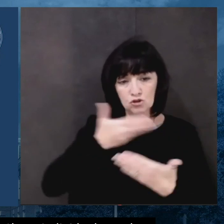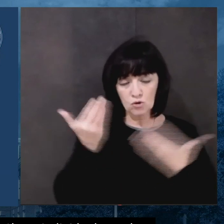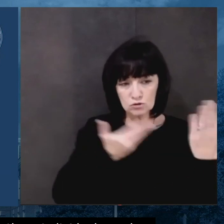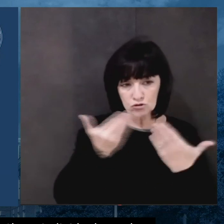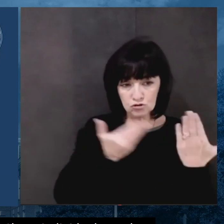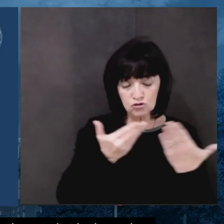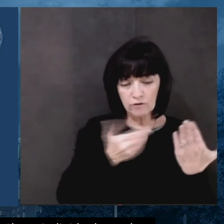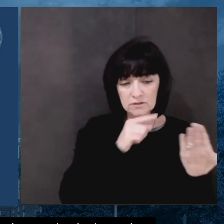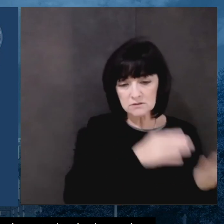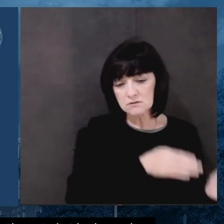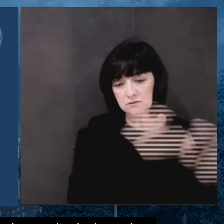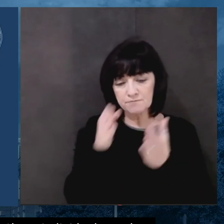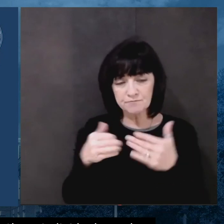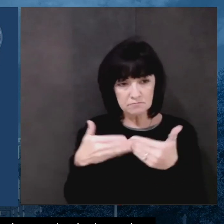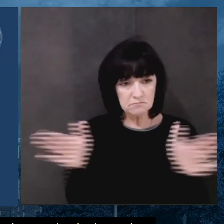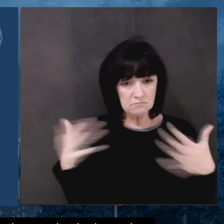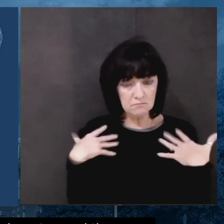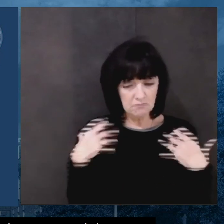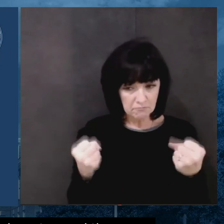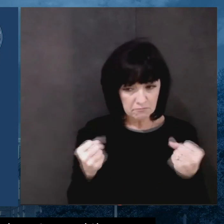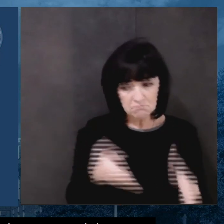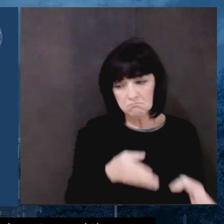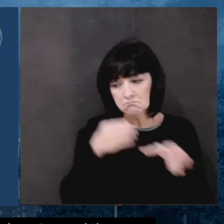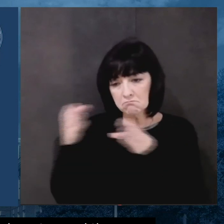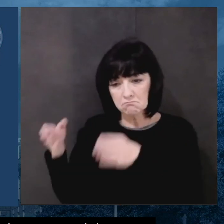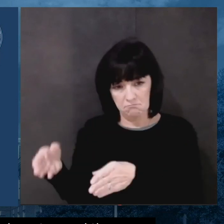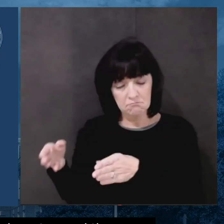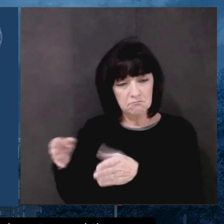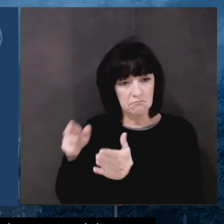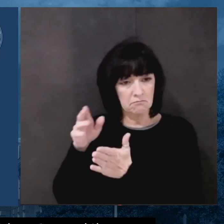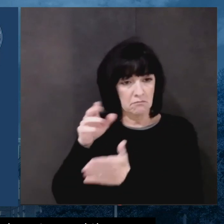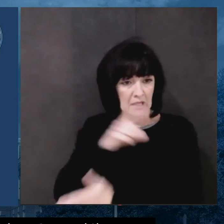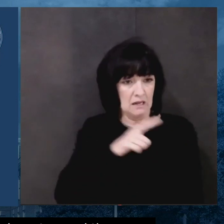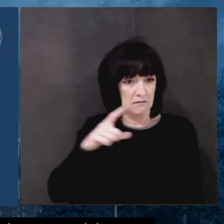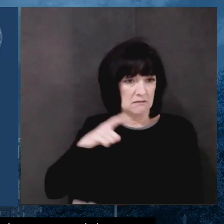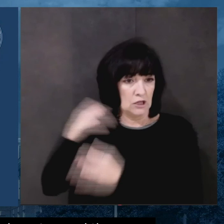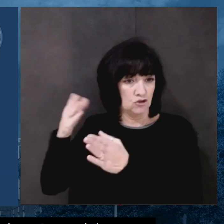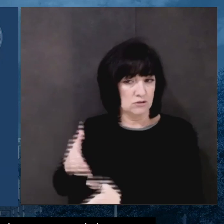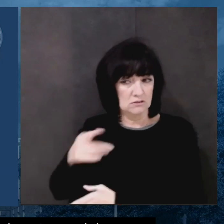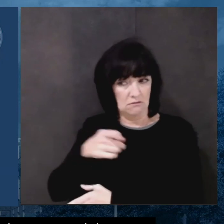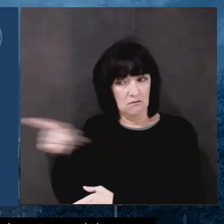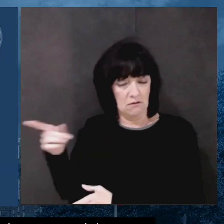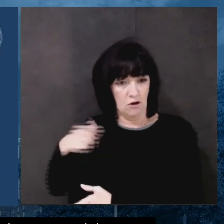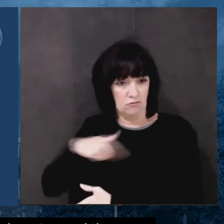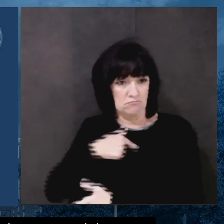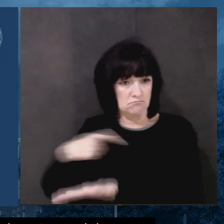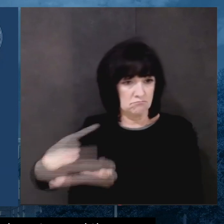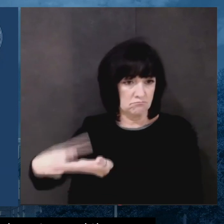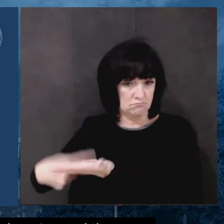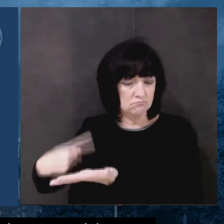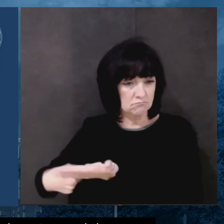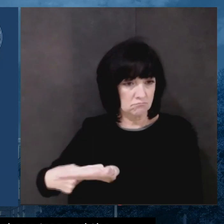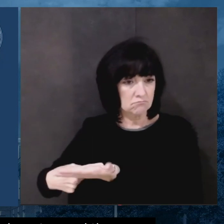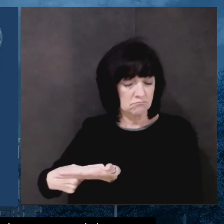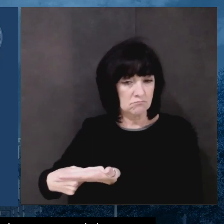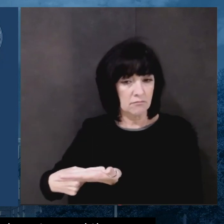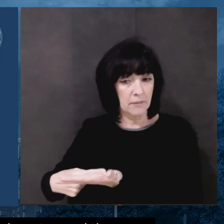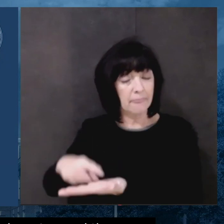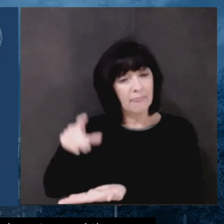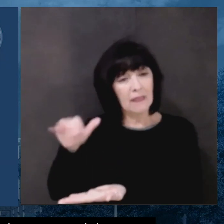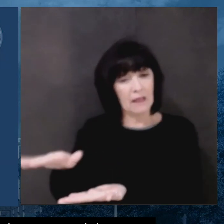with legislators. I can tell you that the emergency powers vested in the executive